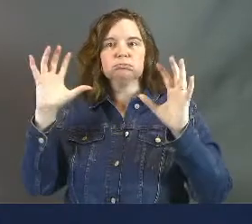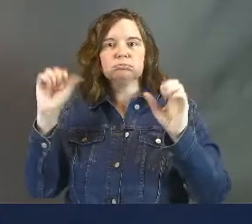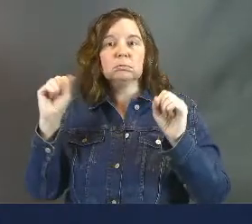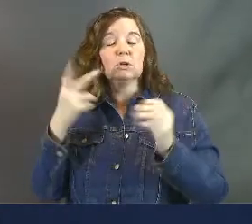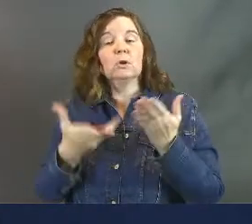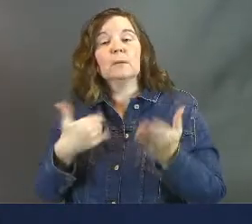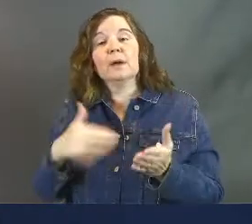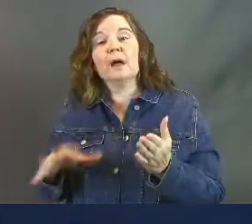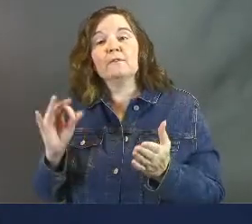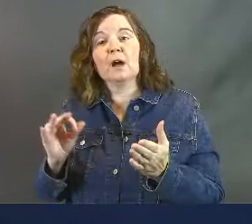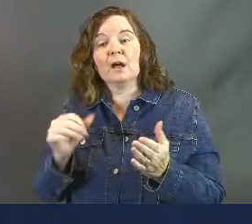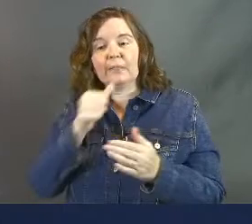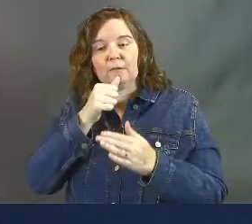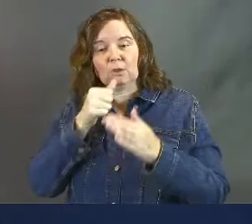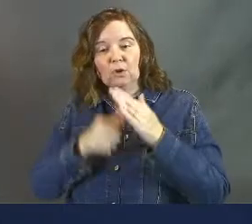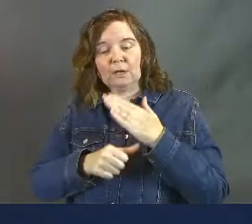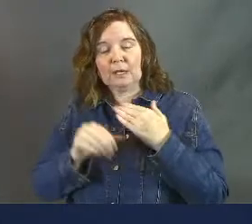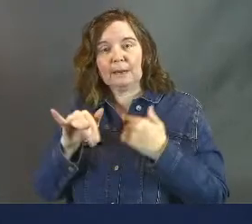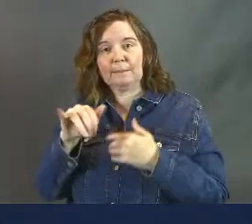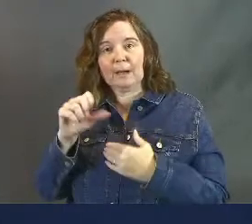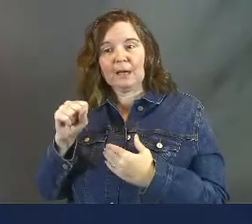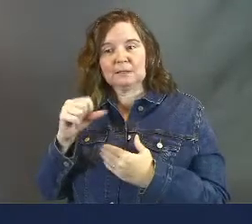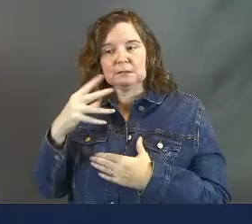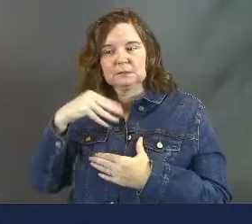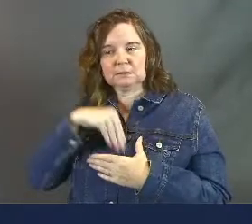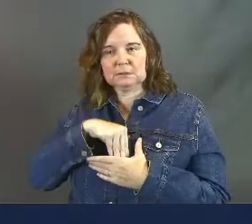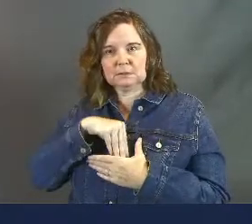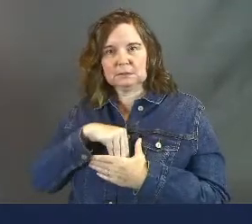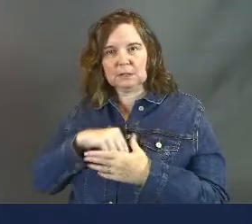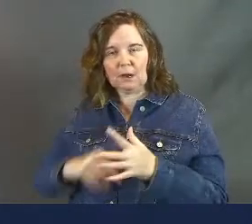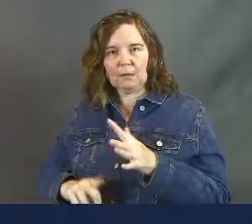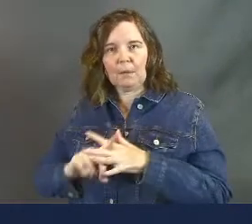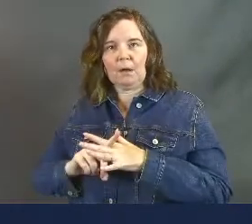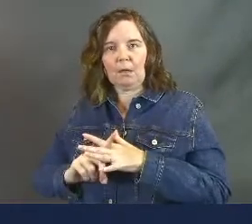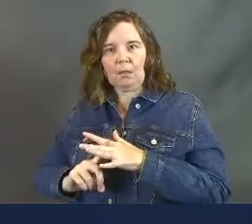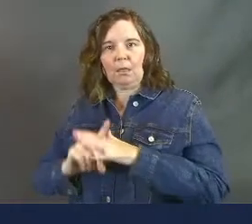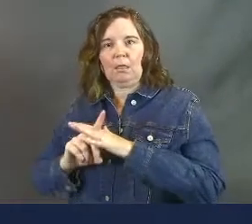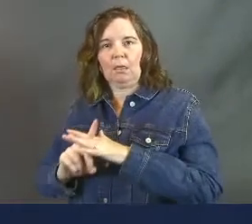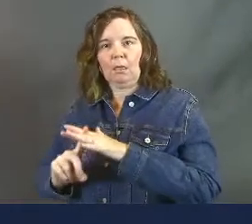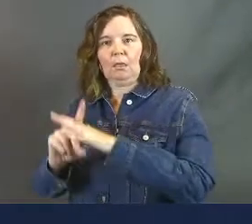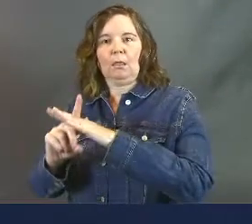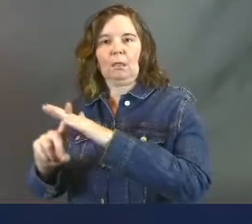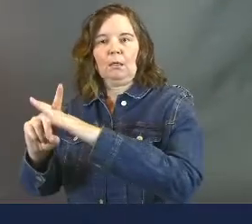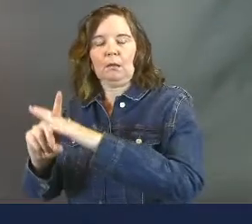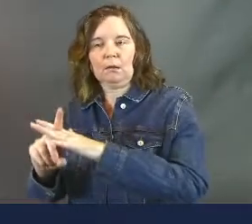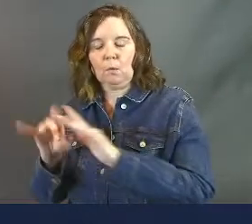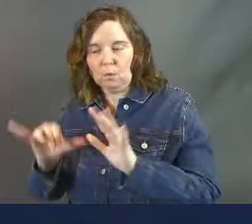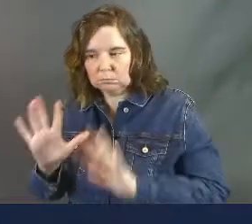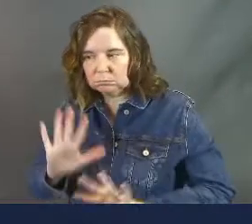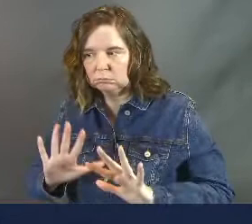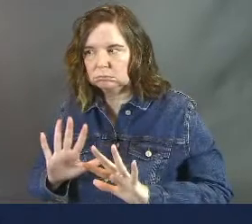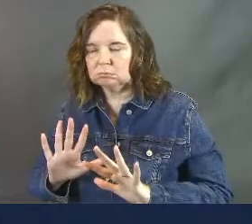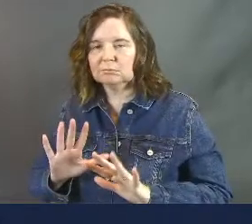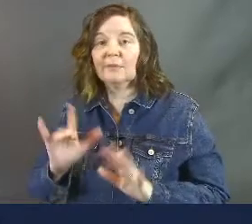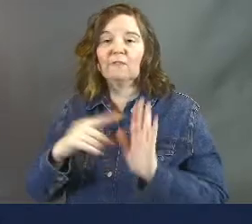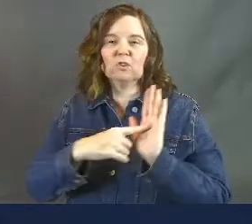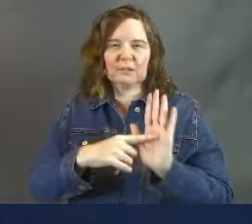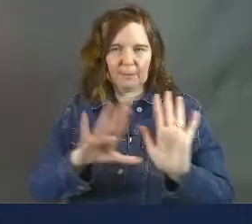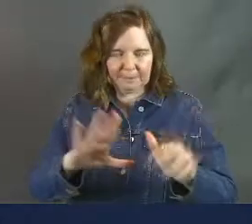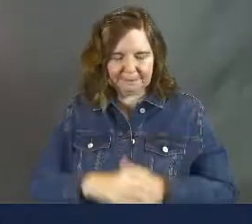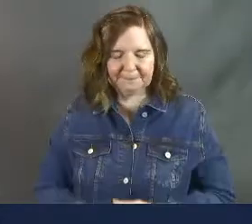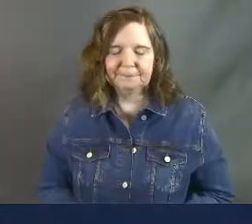life that there are hidden biases that keep cropping up and you have to deal with as they crop up. Let me give you an